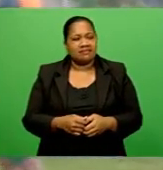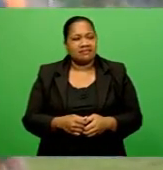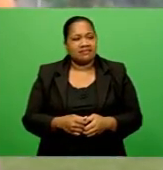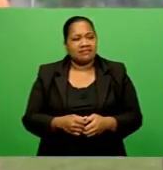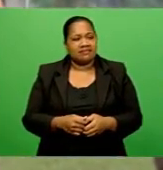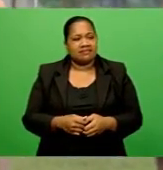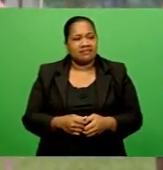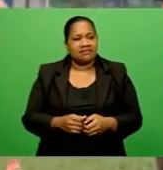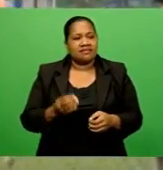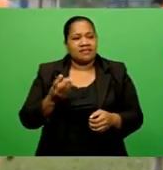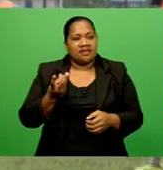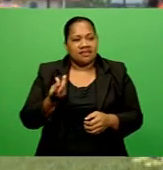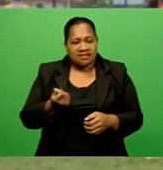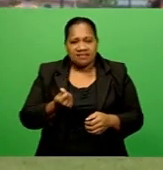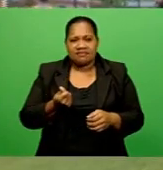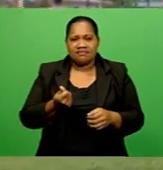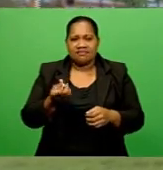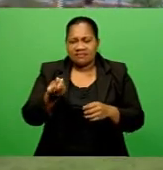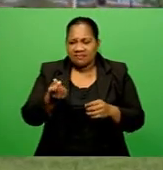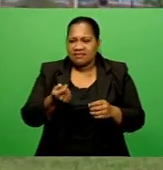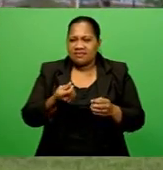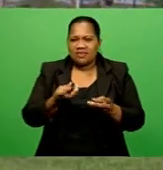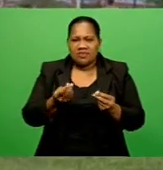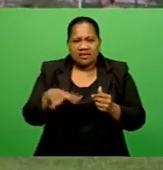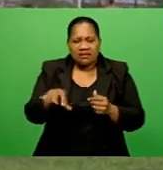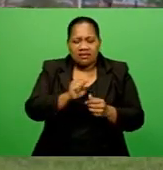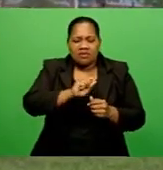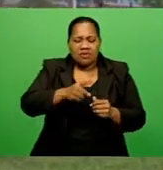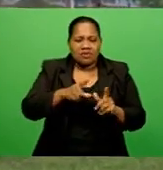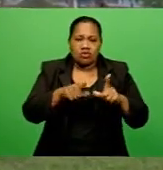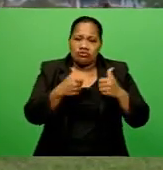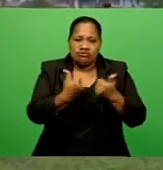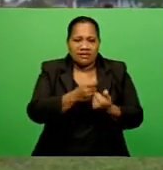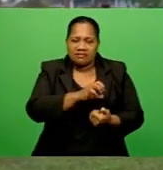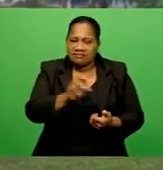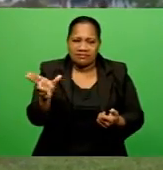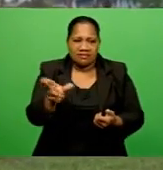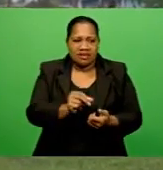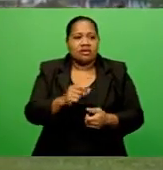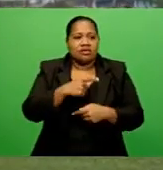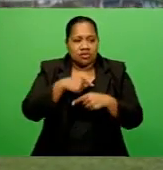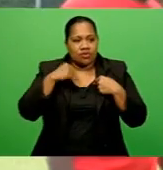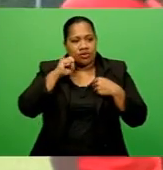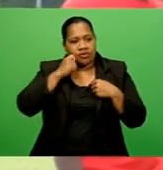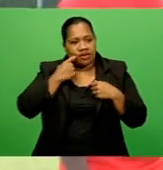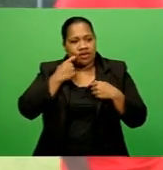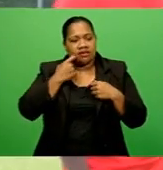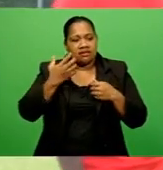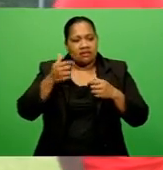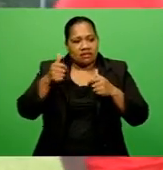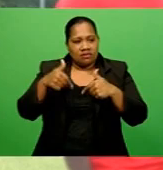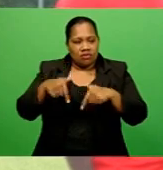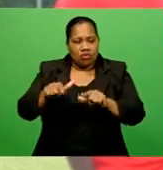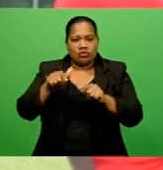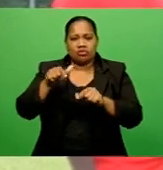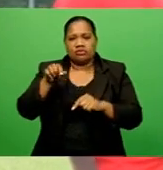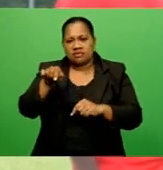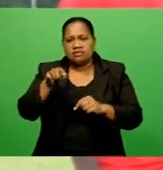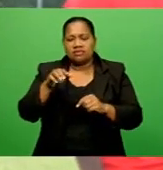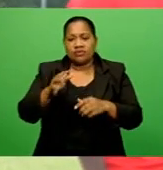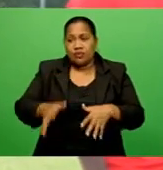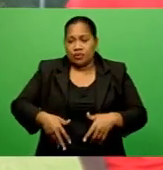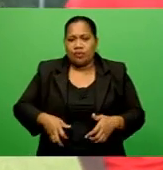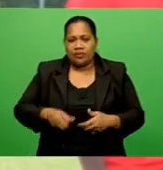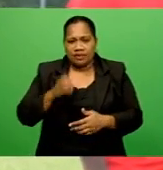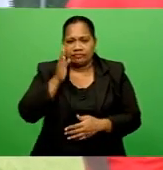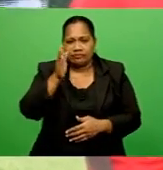the contracts were not done. So we will be lodging a complaint on that. President Azil Bak says Navuningasau is free to